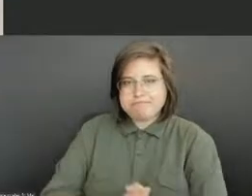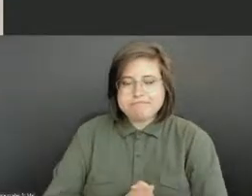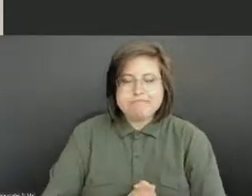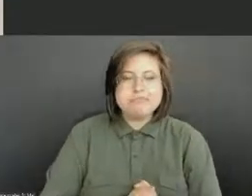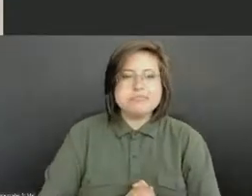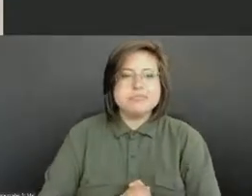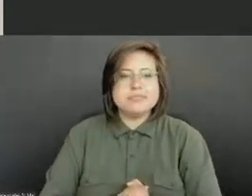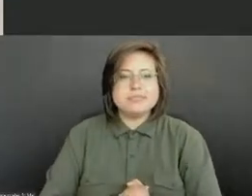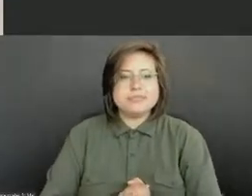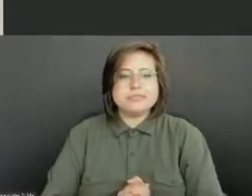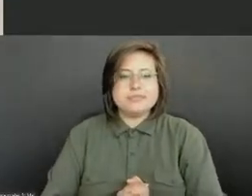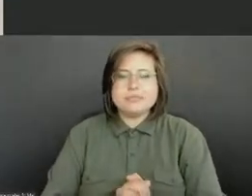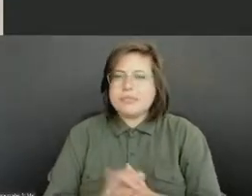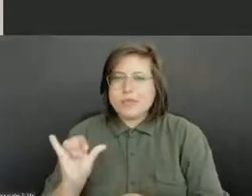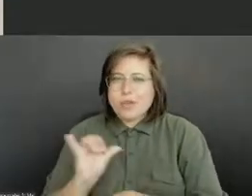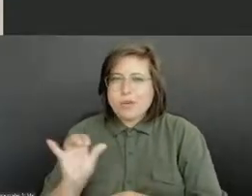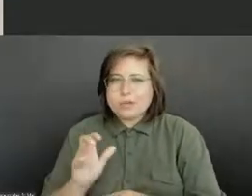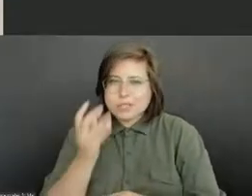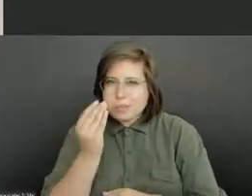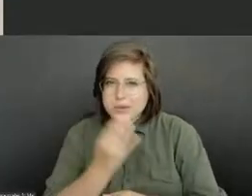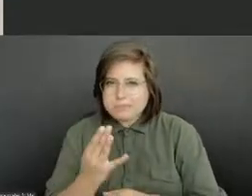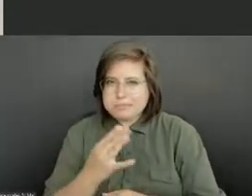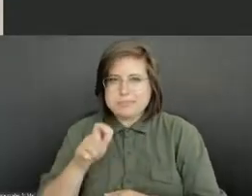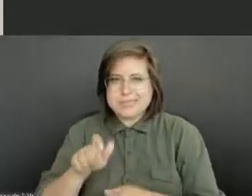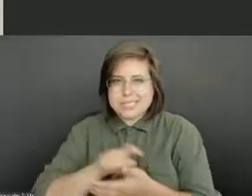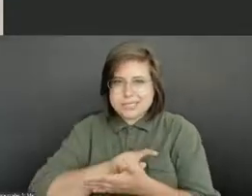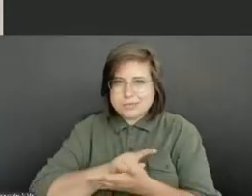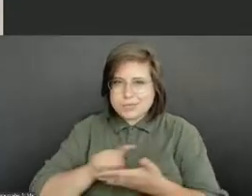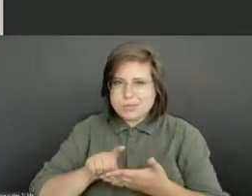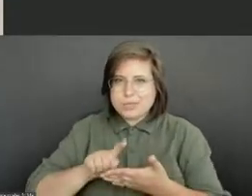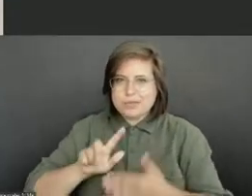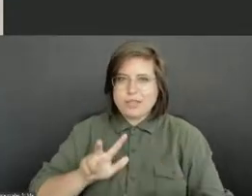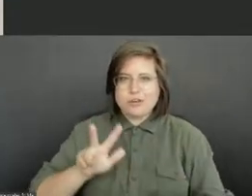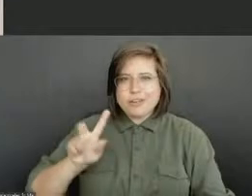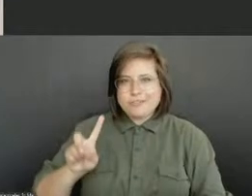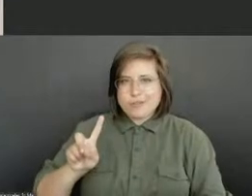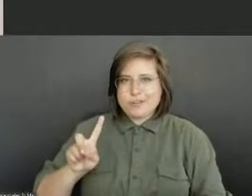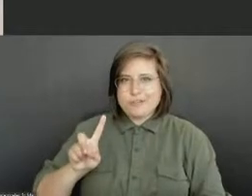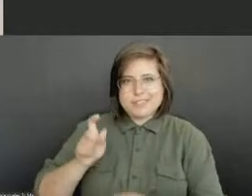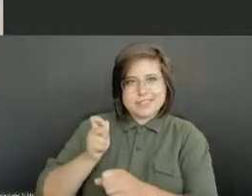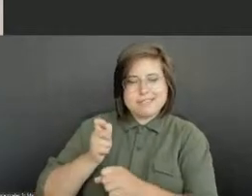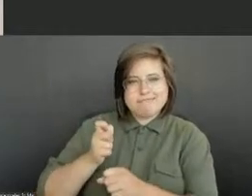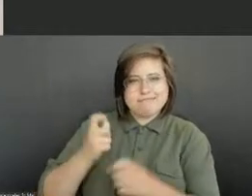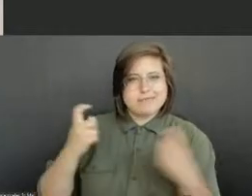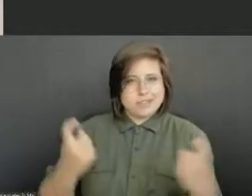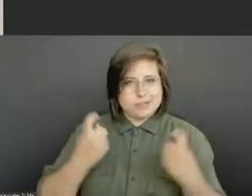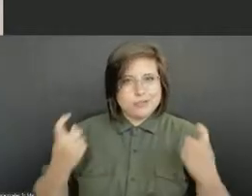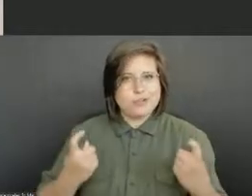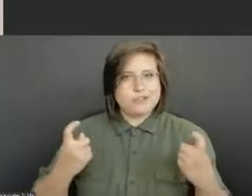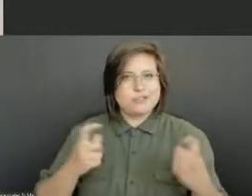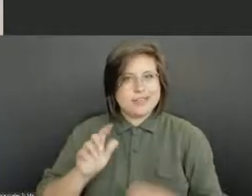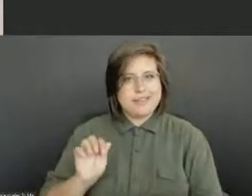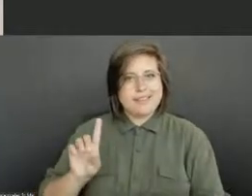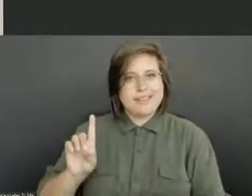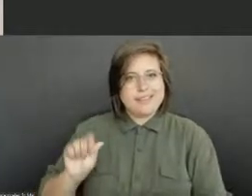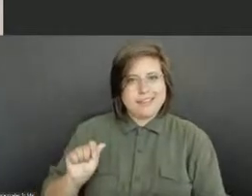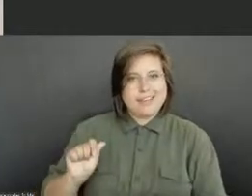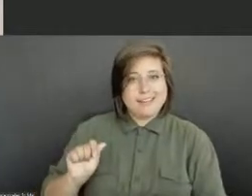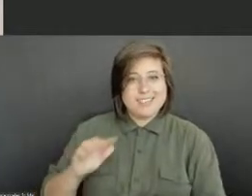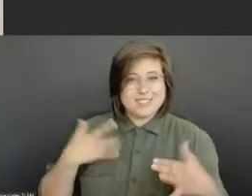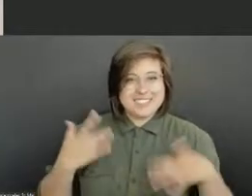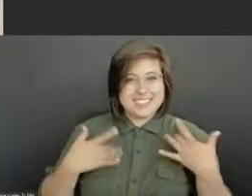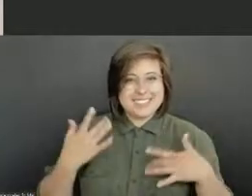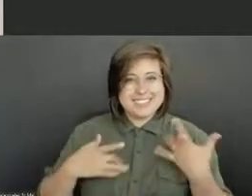to note that this week was the 31st anniversary of the Americans with Disabilities Act, and it was exciting to